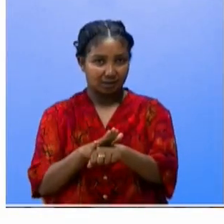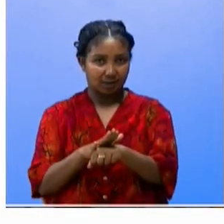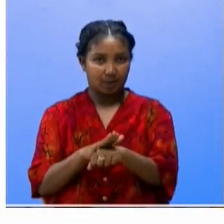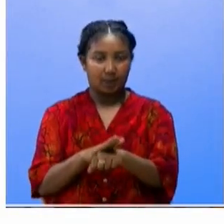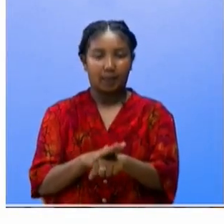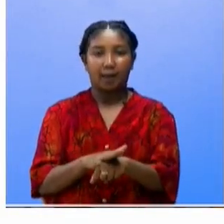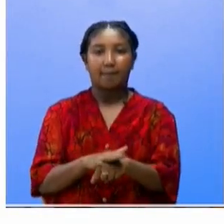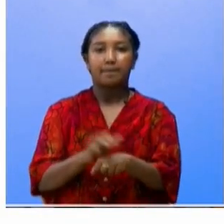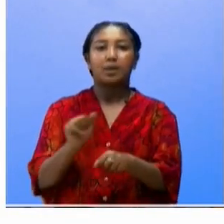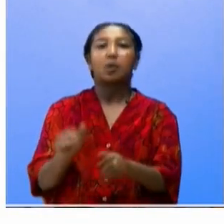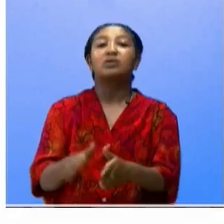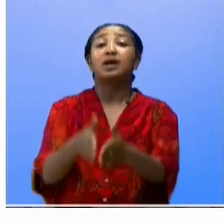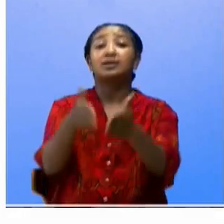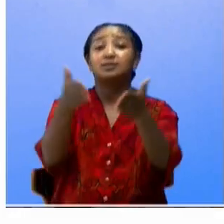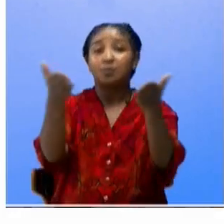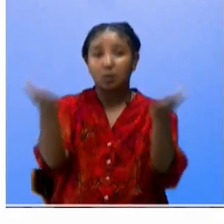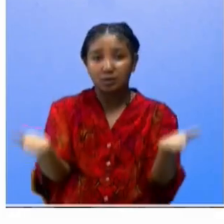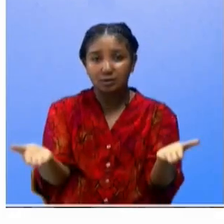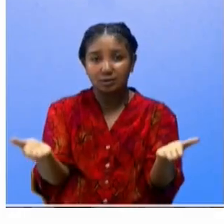book